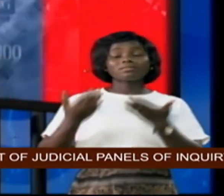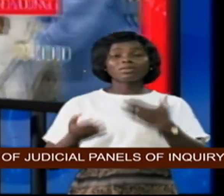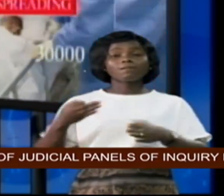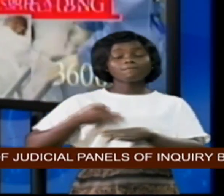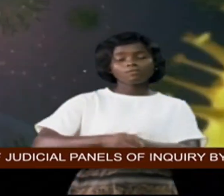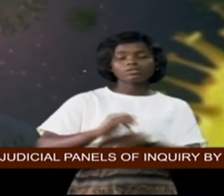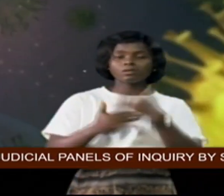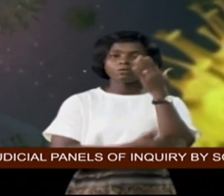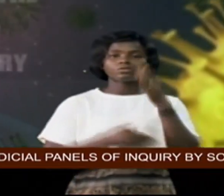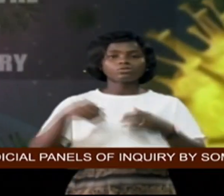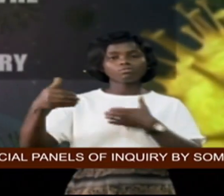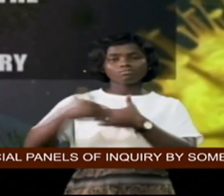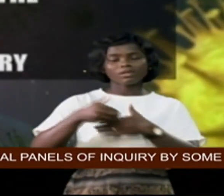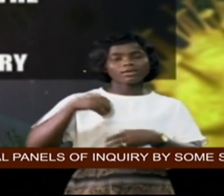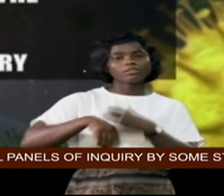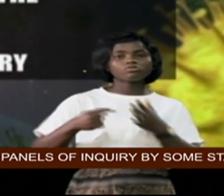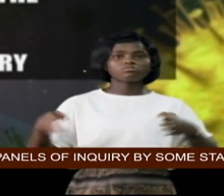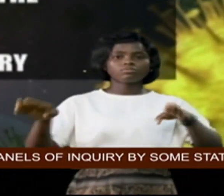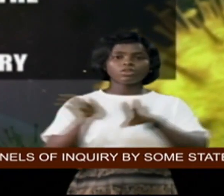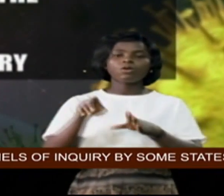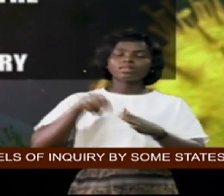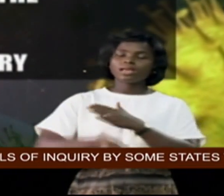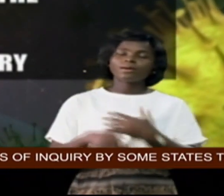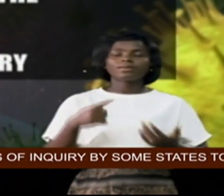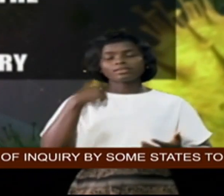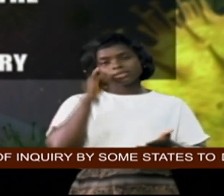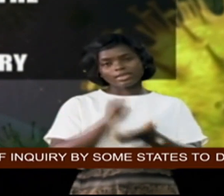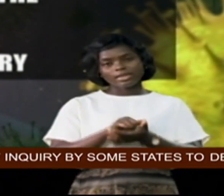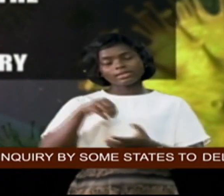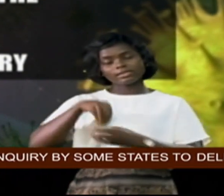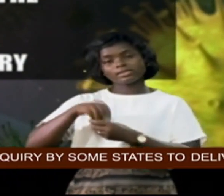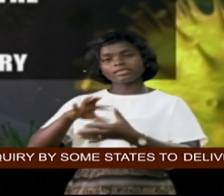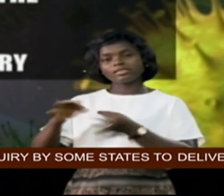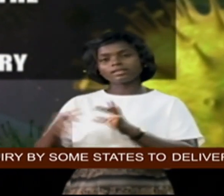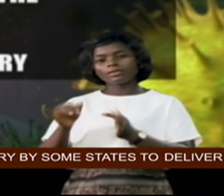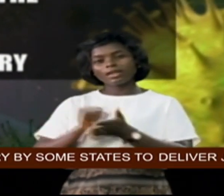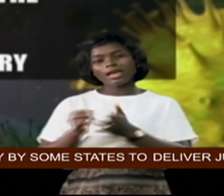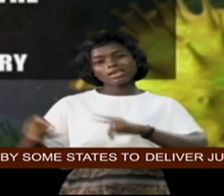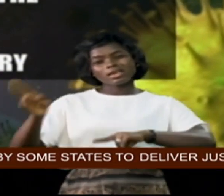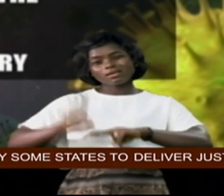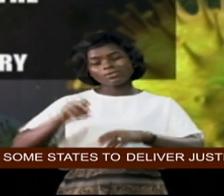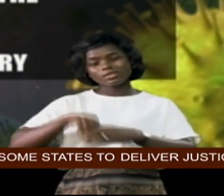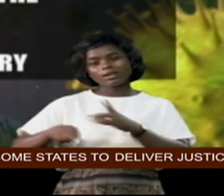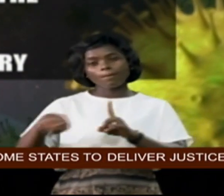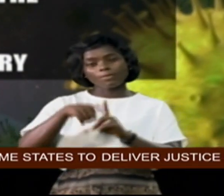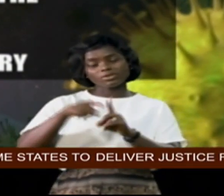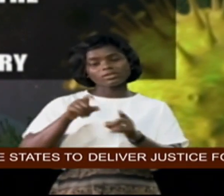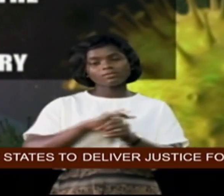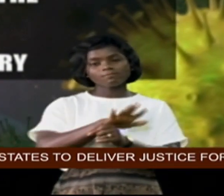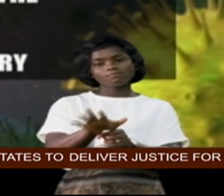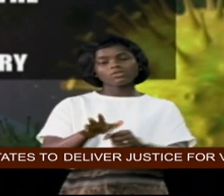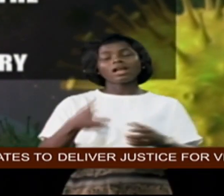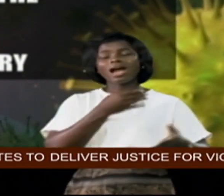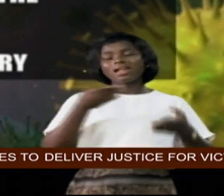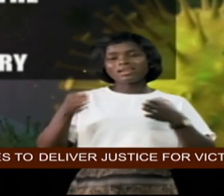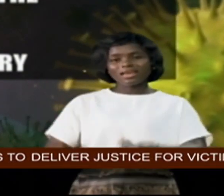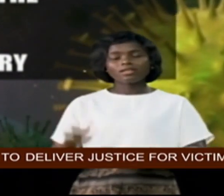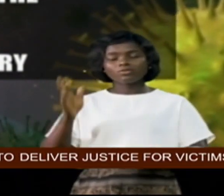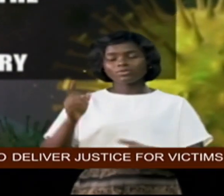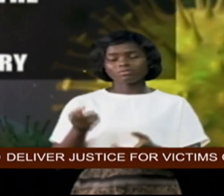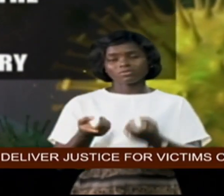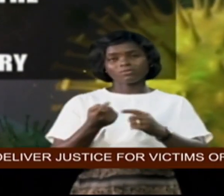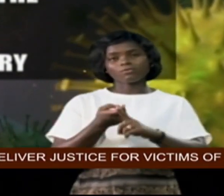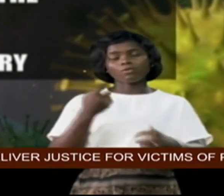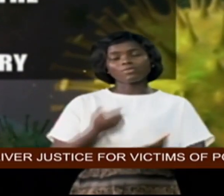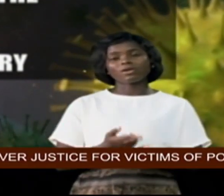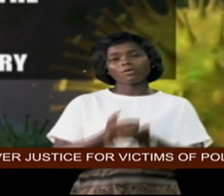a stricter lockdown. Zweli Nkize said in a statement that the increase in infections and deaths will inform the